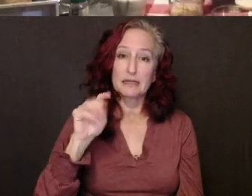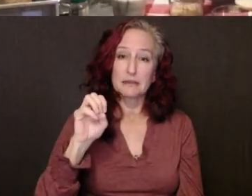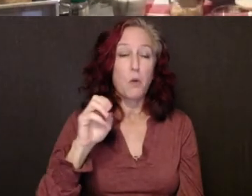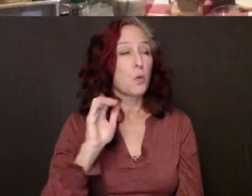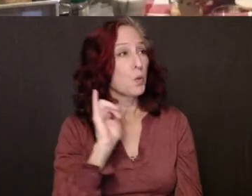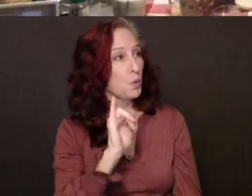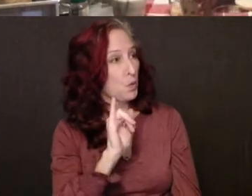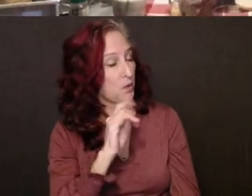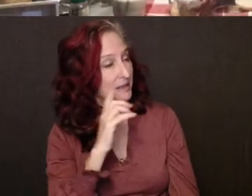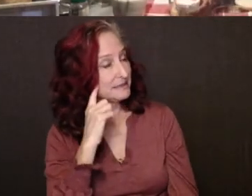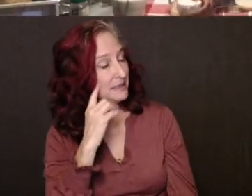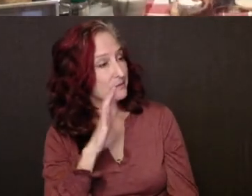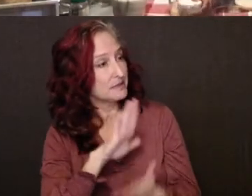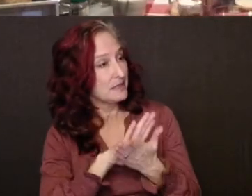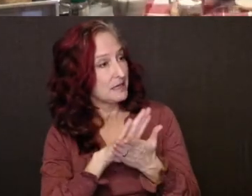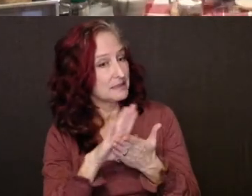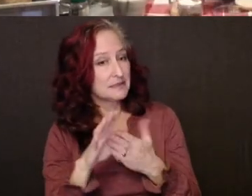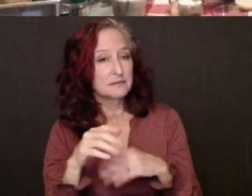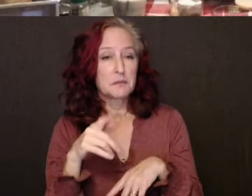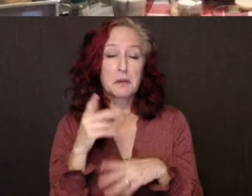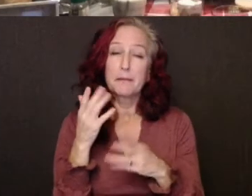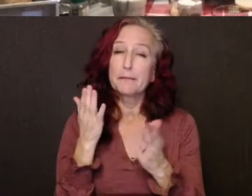this, what would you recommend?